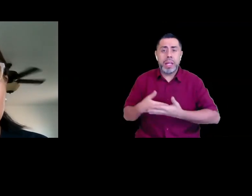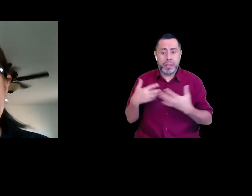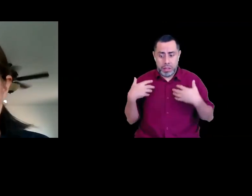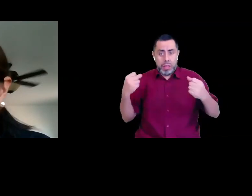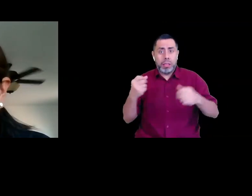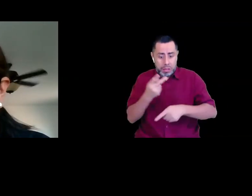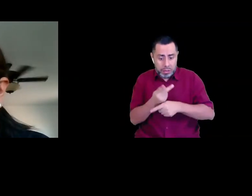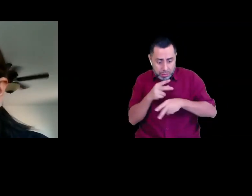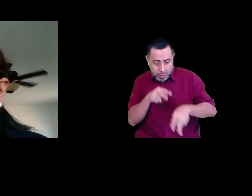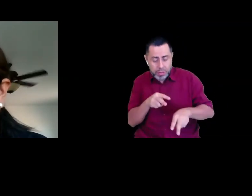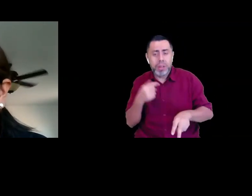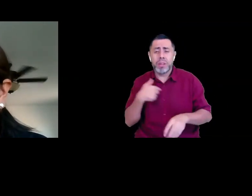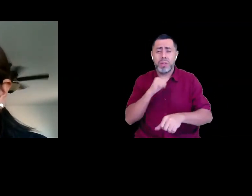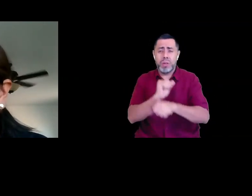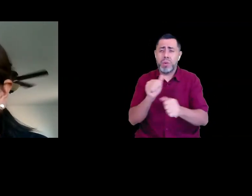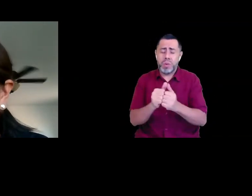ages.